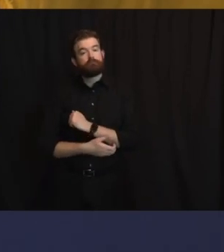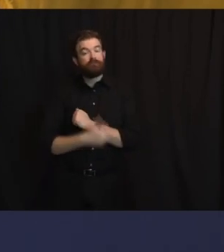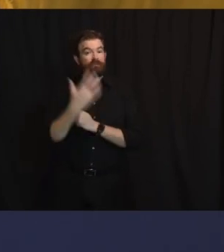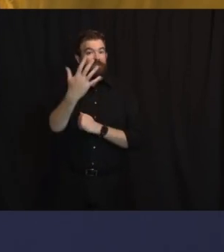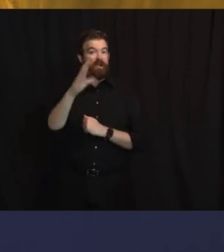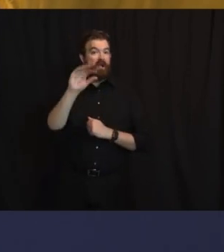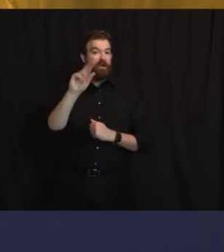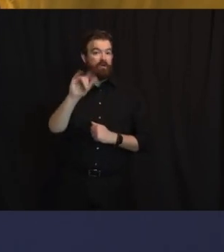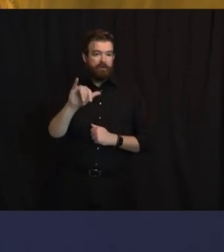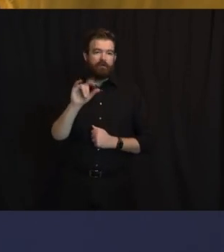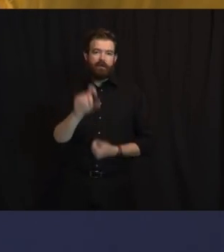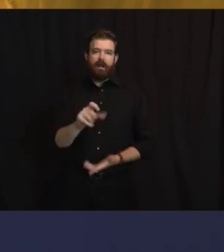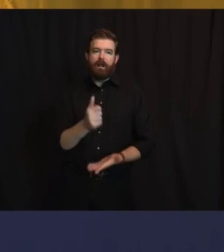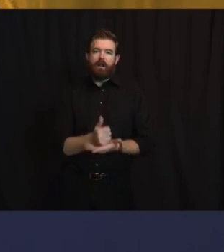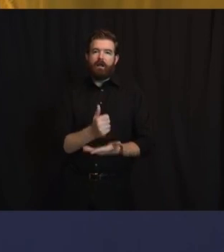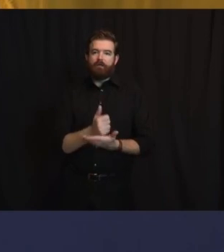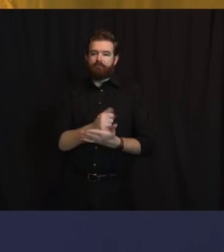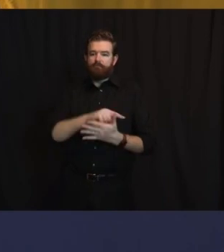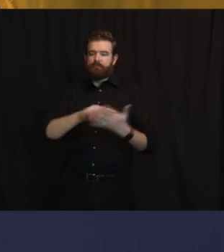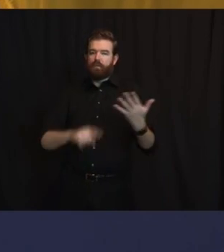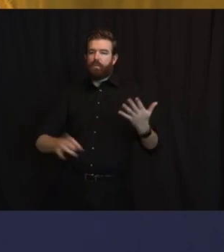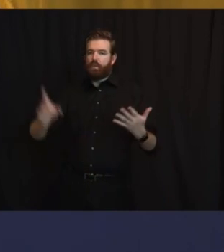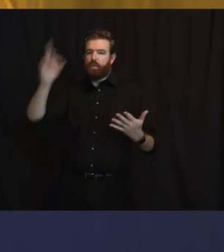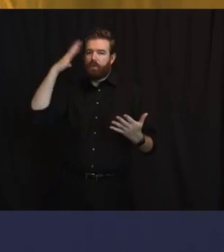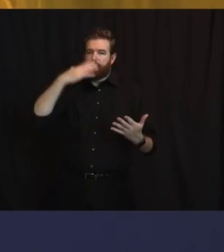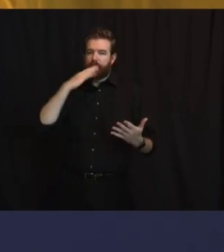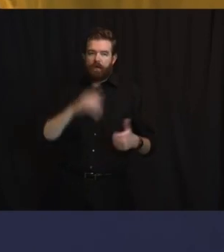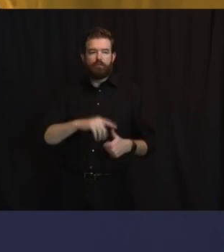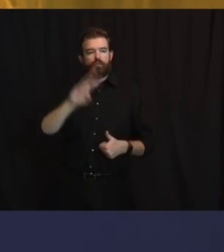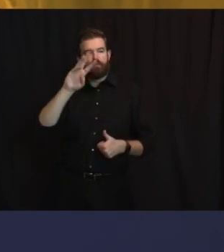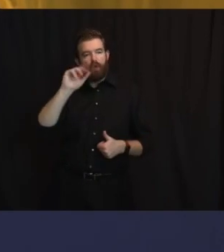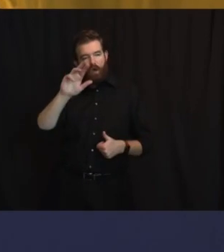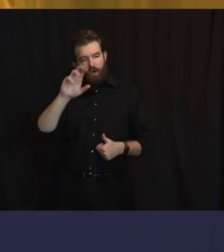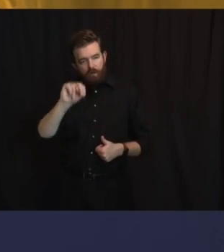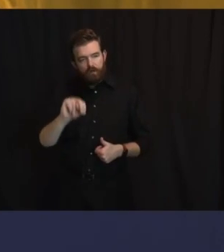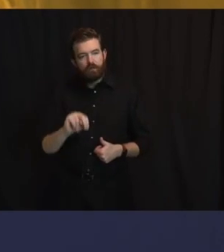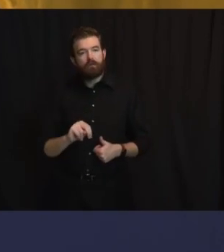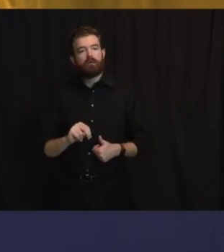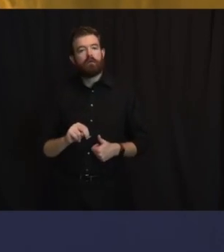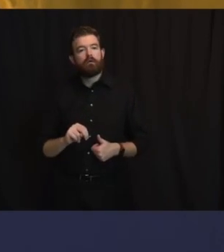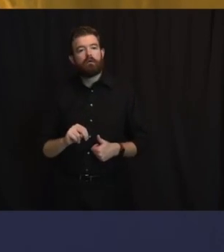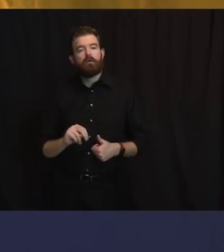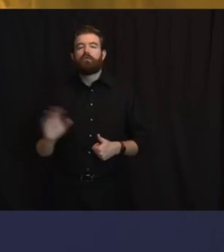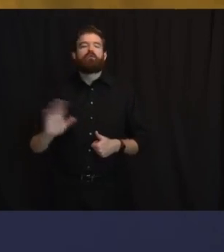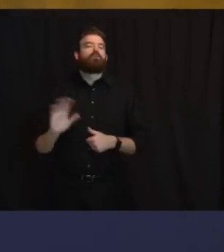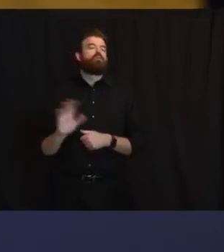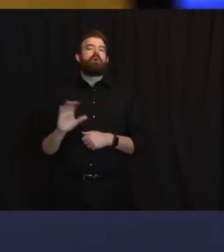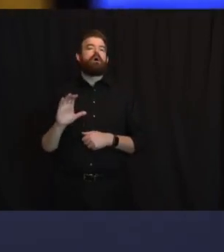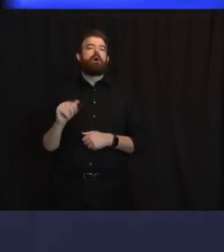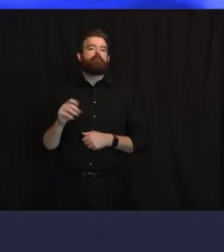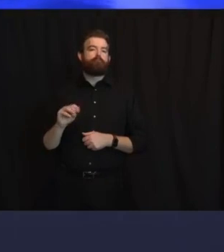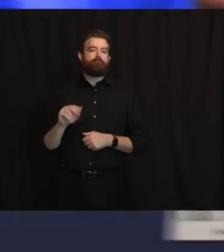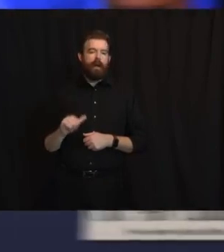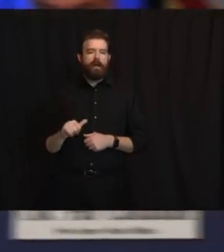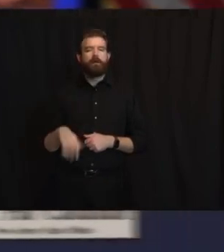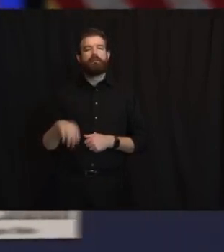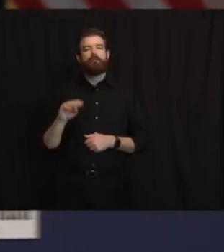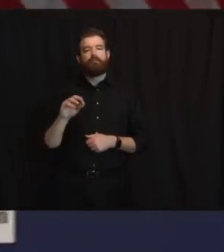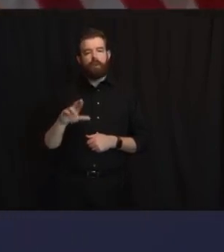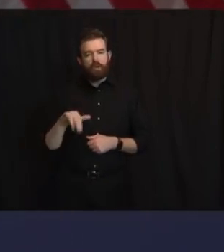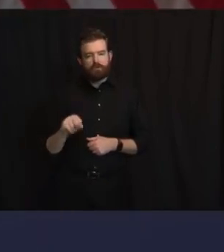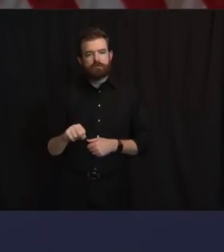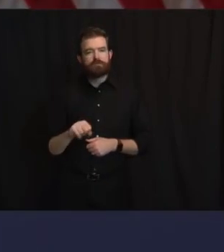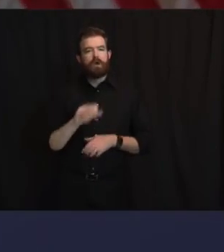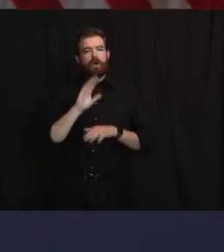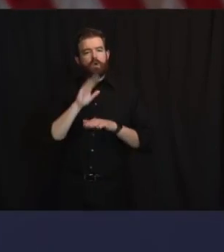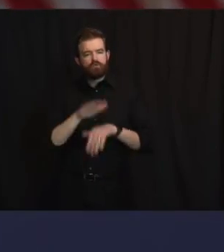counties were the ones that, would you mind repeating it? It's Warren, Sussex, Morris, sure. Cape May? Cape May, Morris, Ocean, Sussex, and